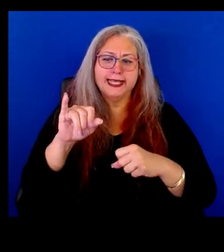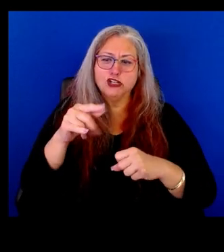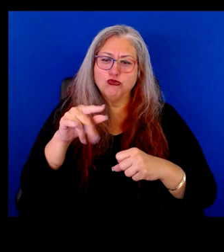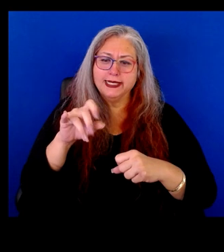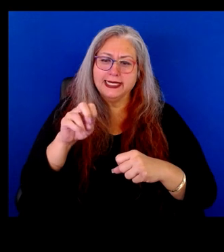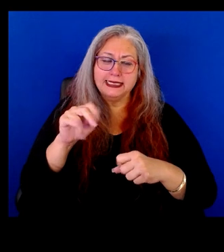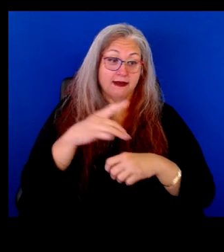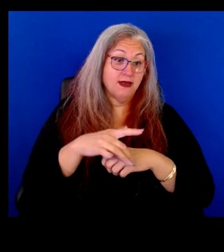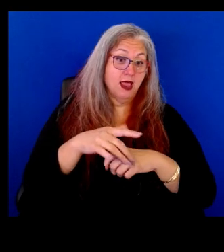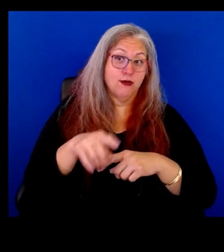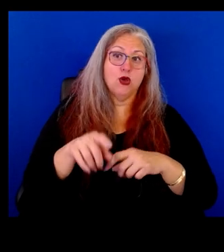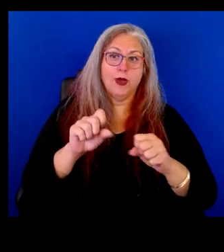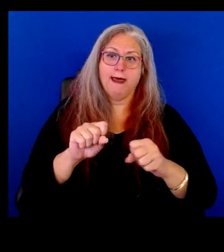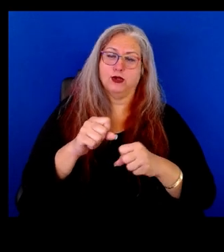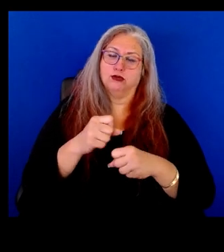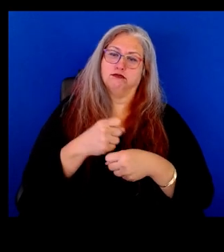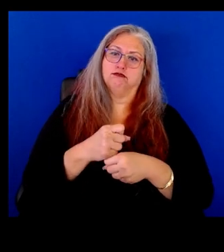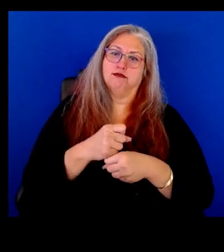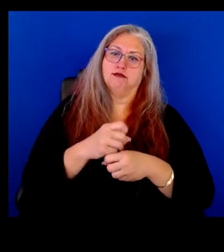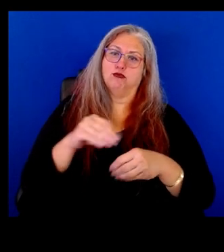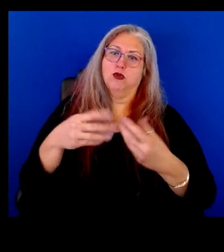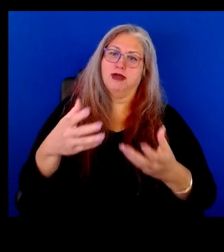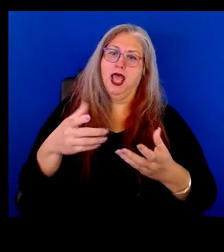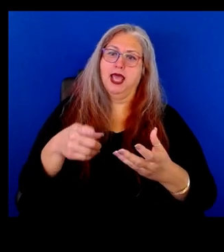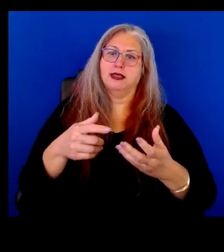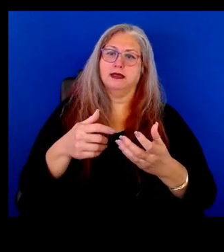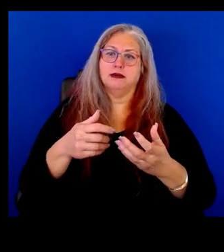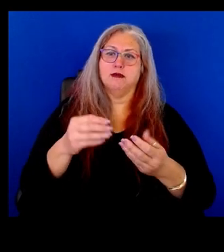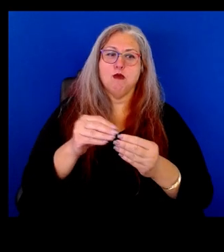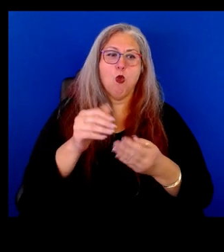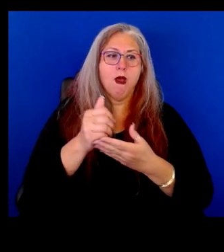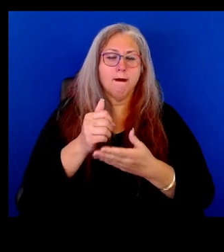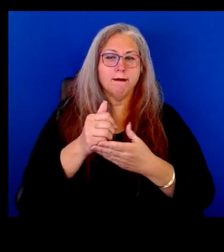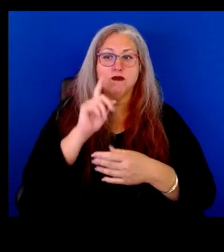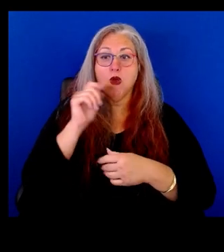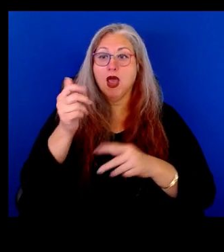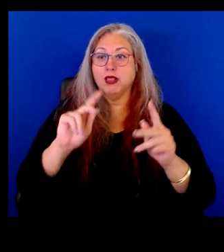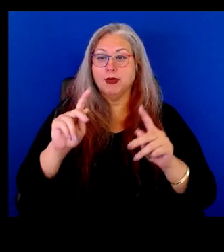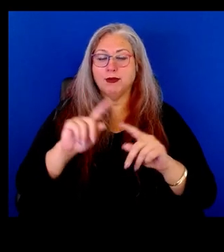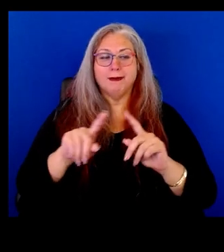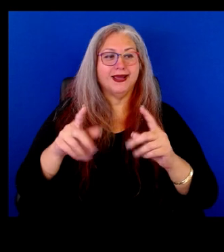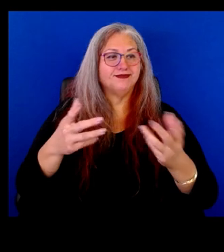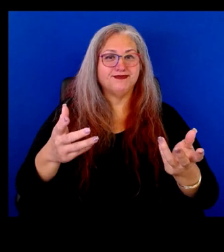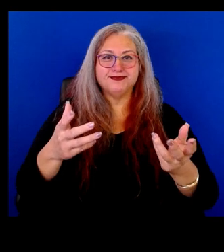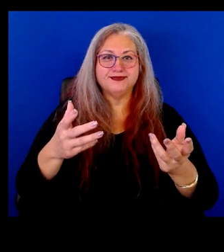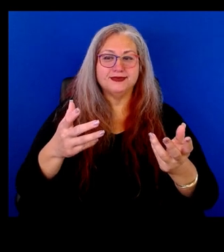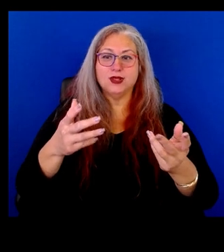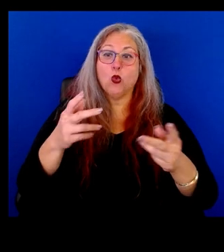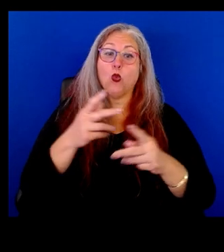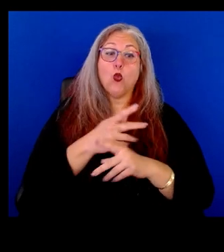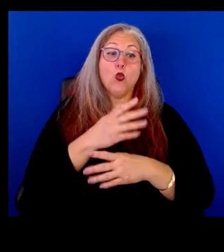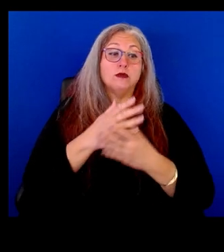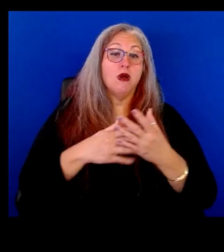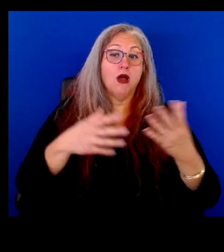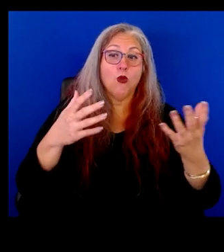are available so we can provide the more assistance to other people. But then the worst